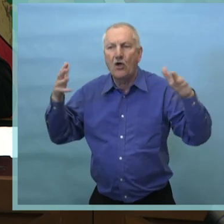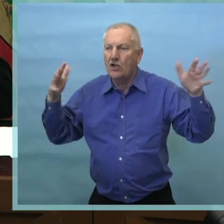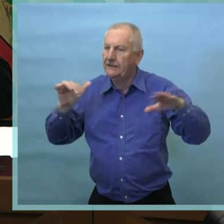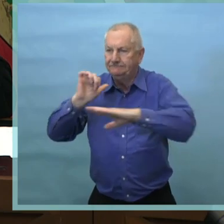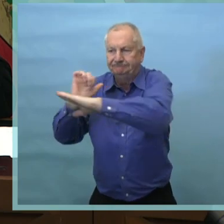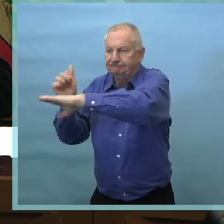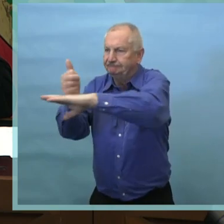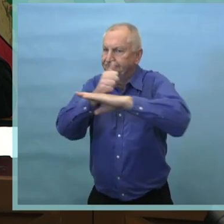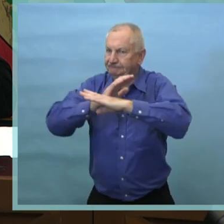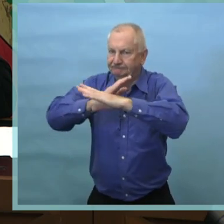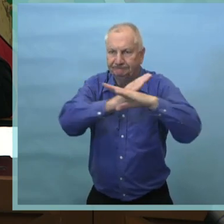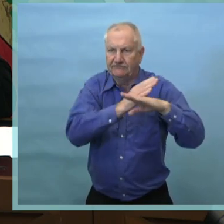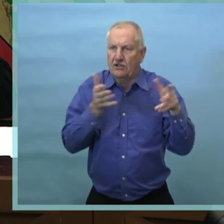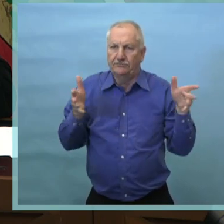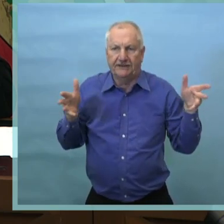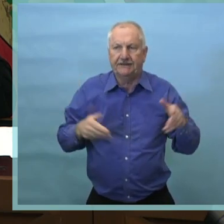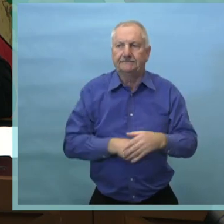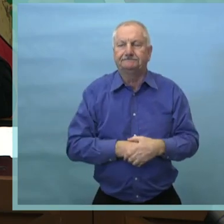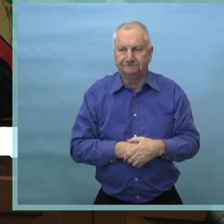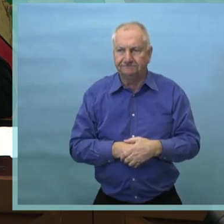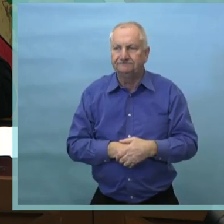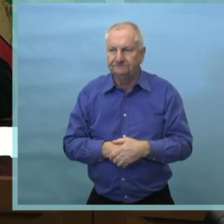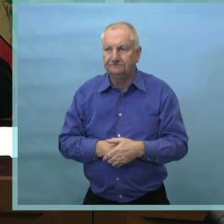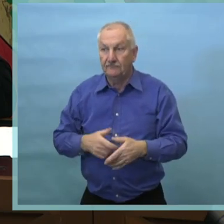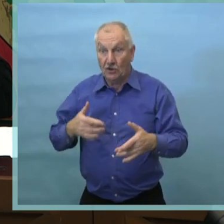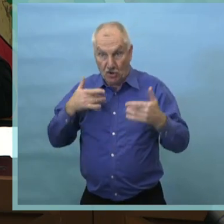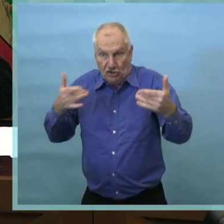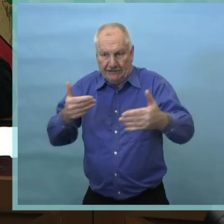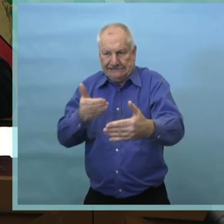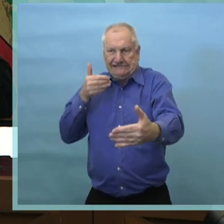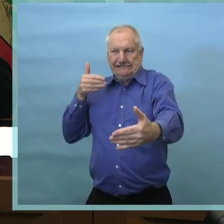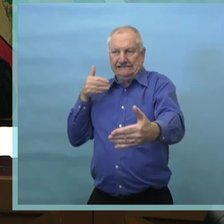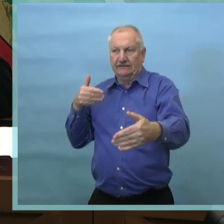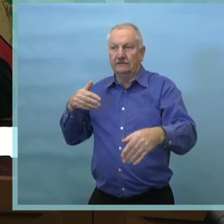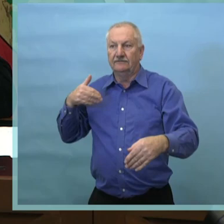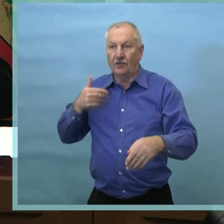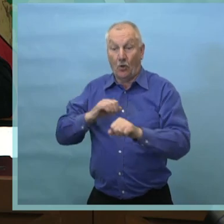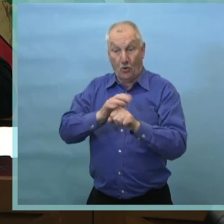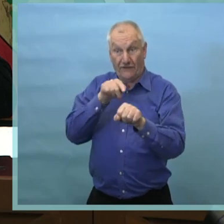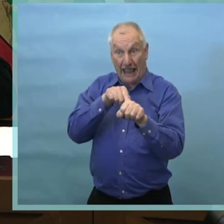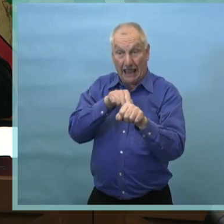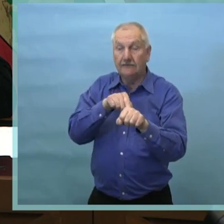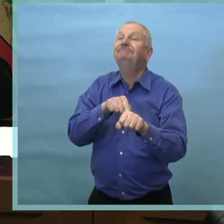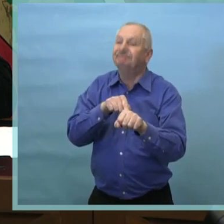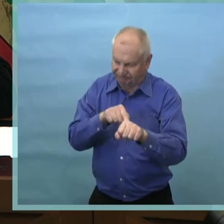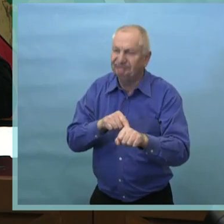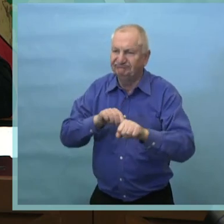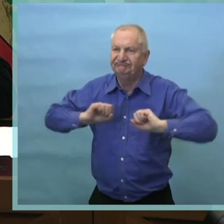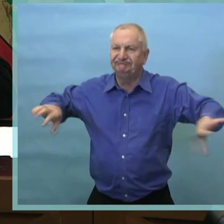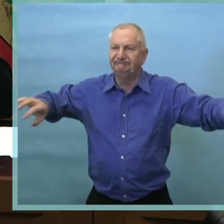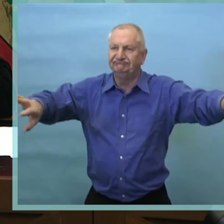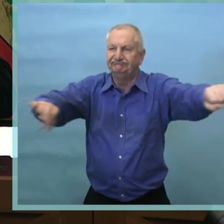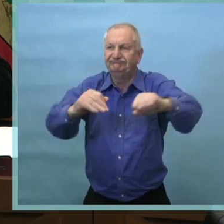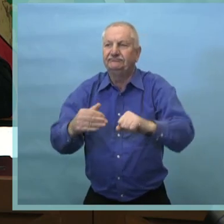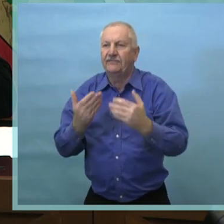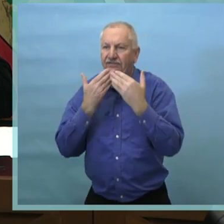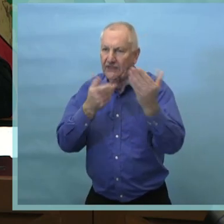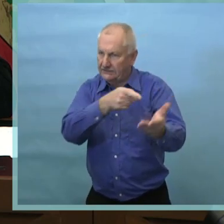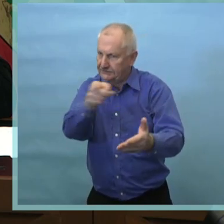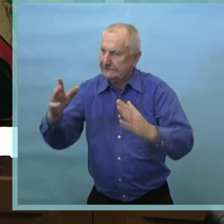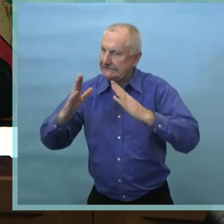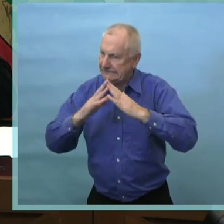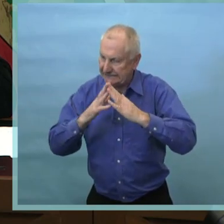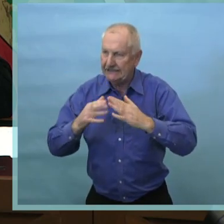possible. And again, we want to thank all of our partners in the rural municipalities and the cities and towns and